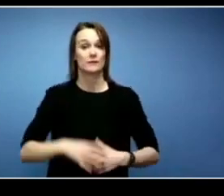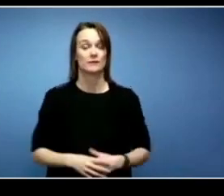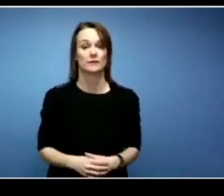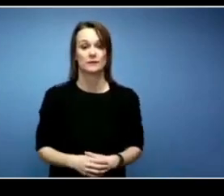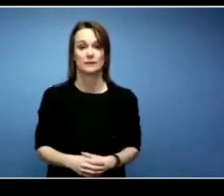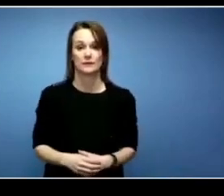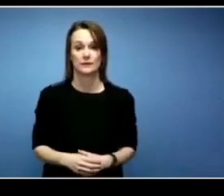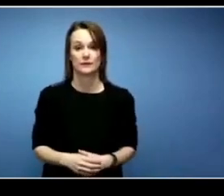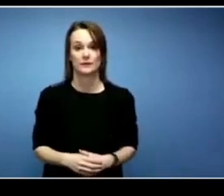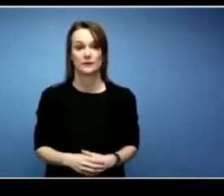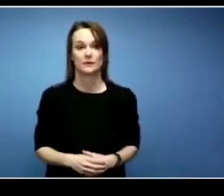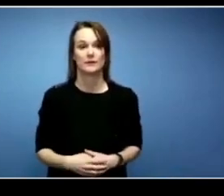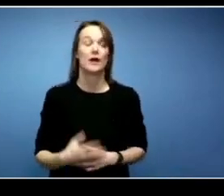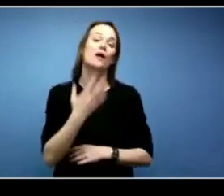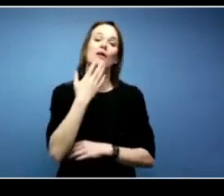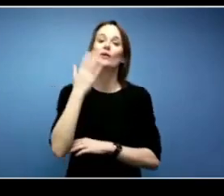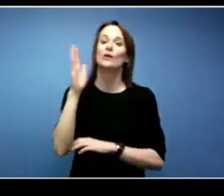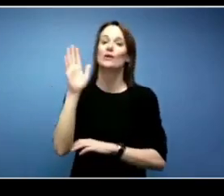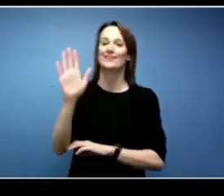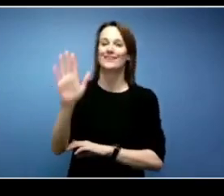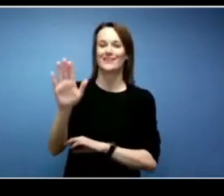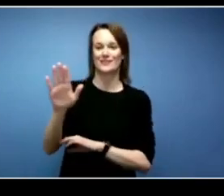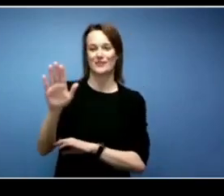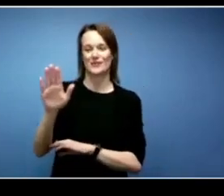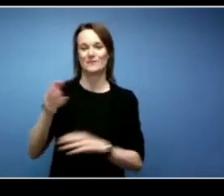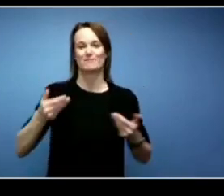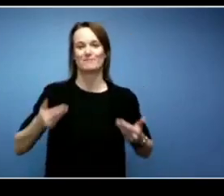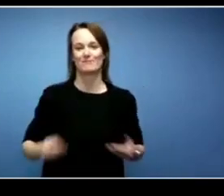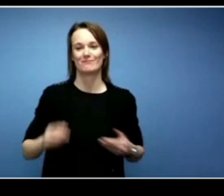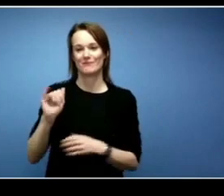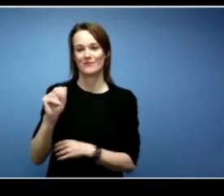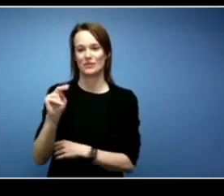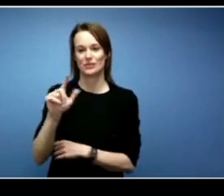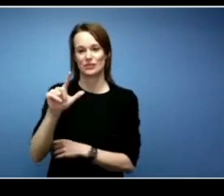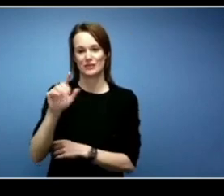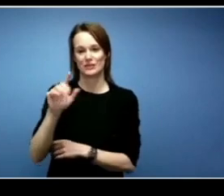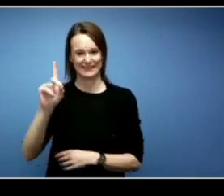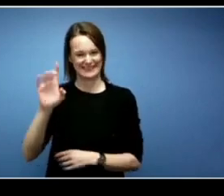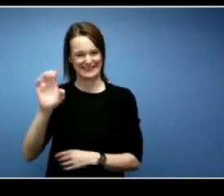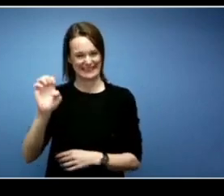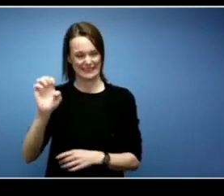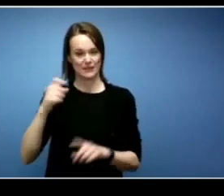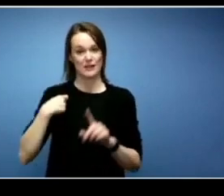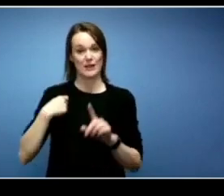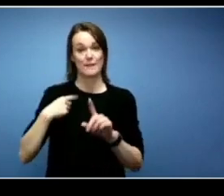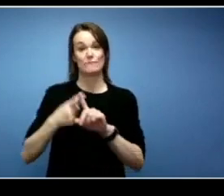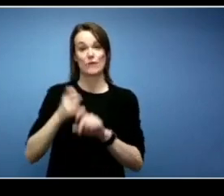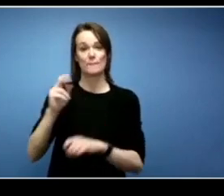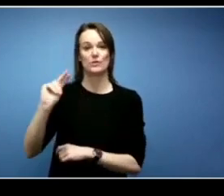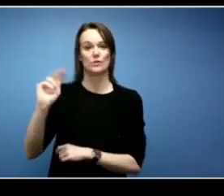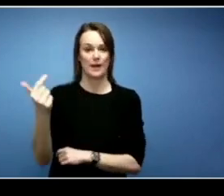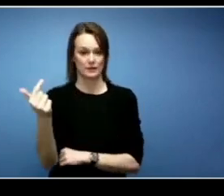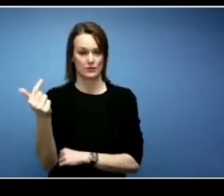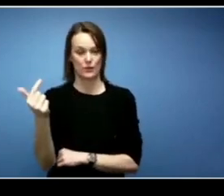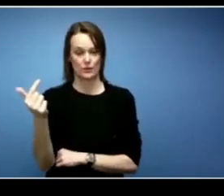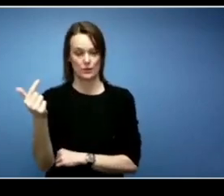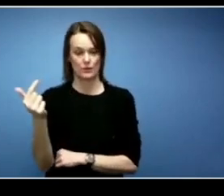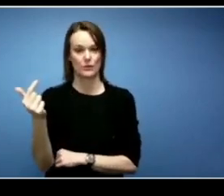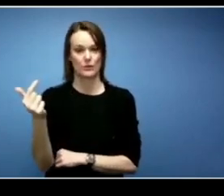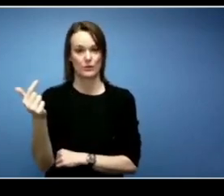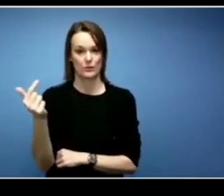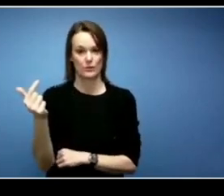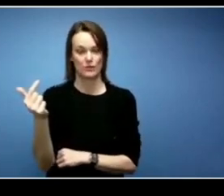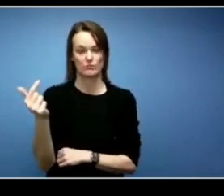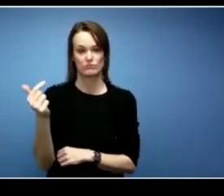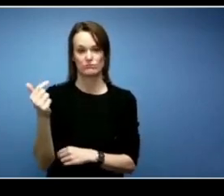Good afternoon, everybody. I am Janelle Clyke from New Glasgow, and just to tell you a little bit about